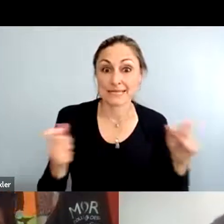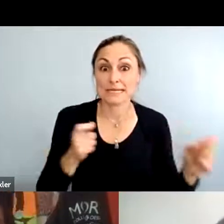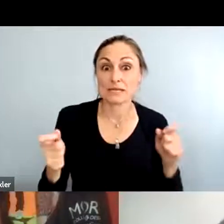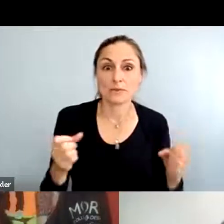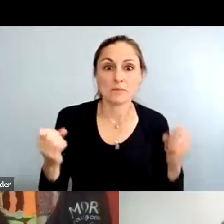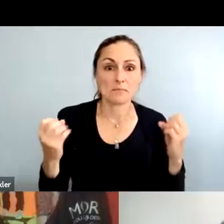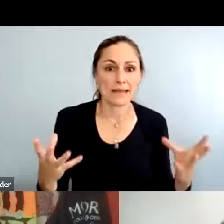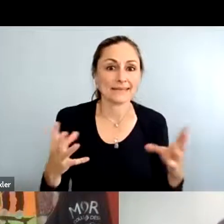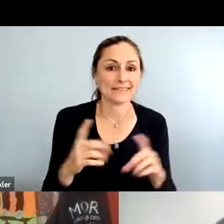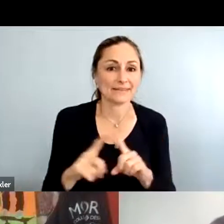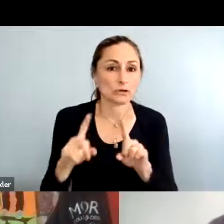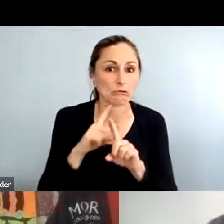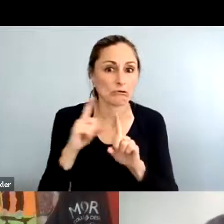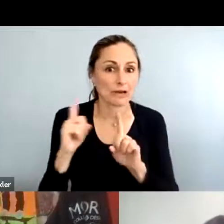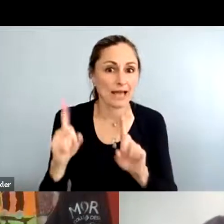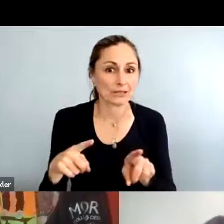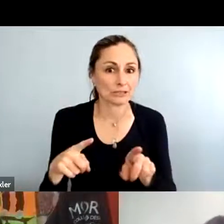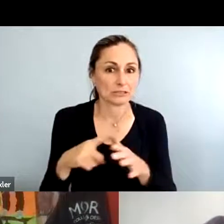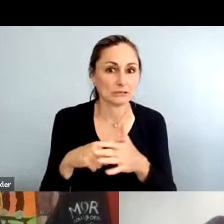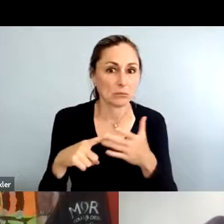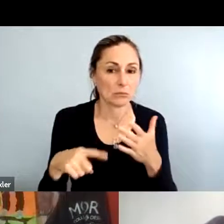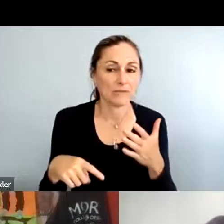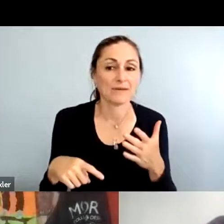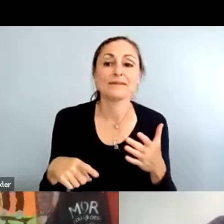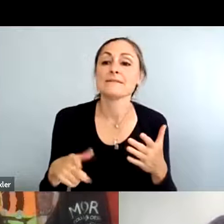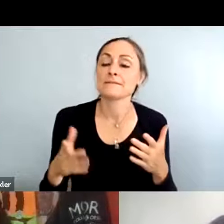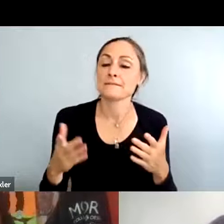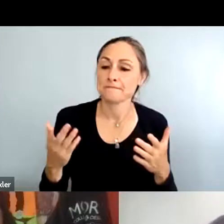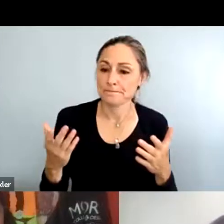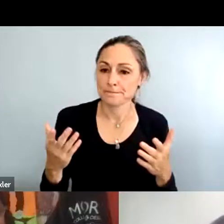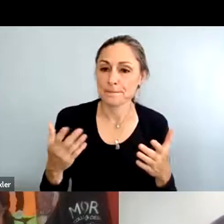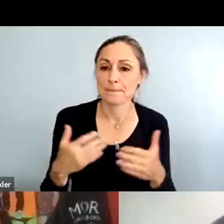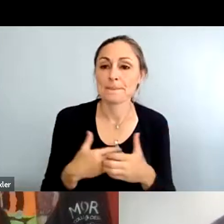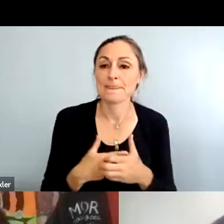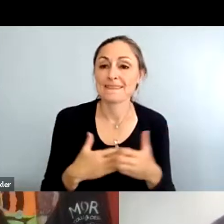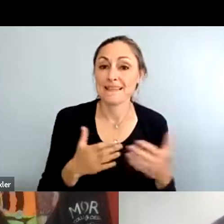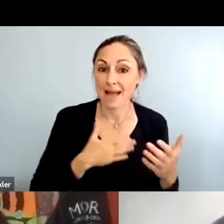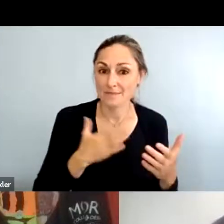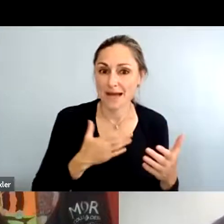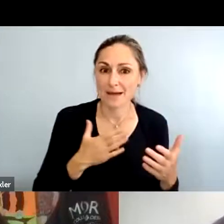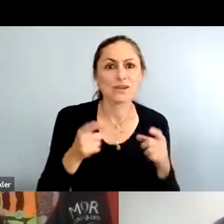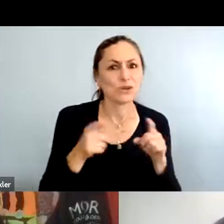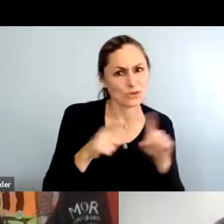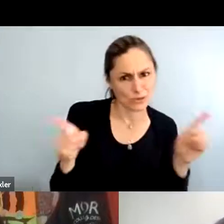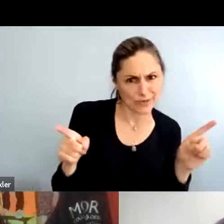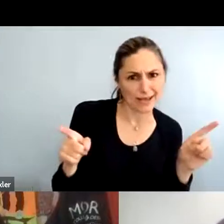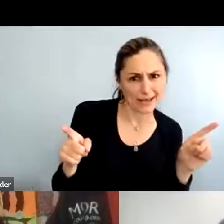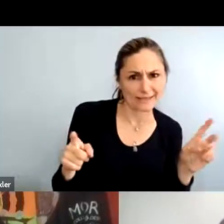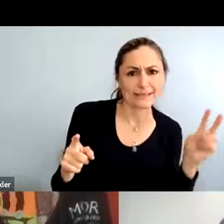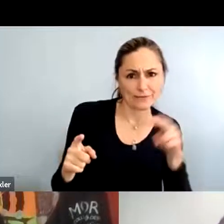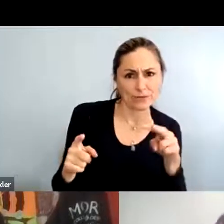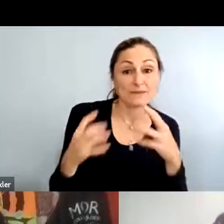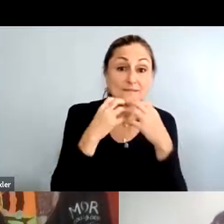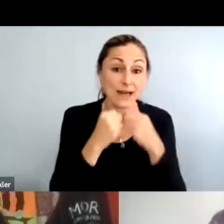different reactions. So I'm glad that you guys see the value in what